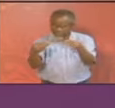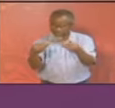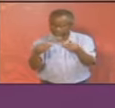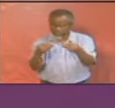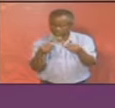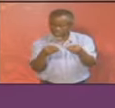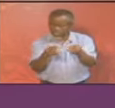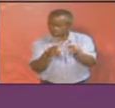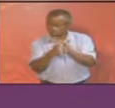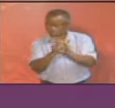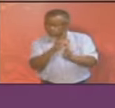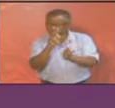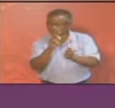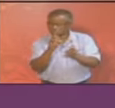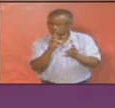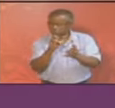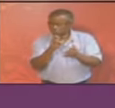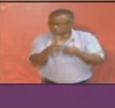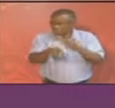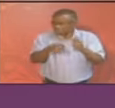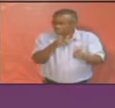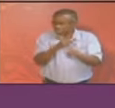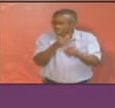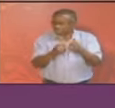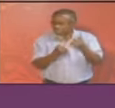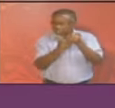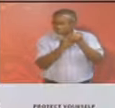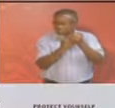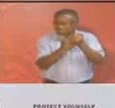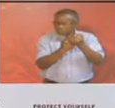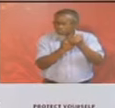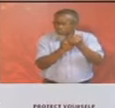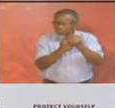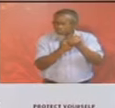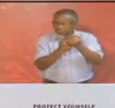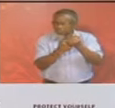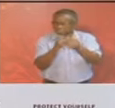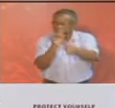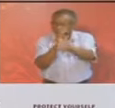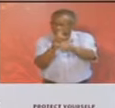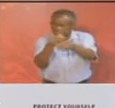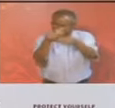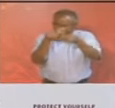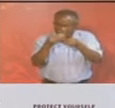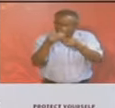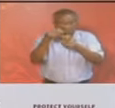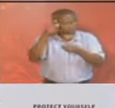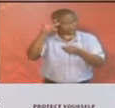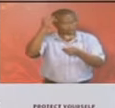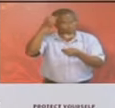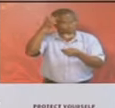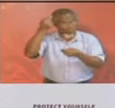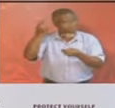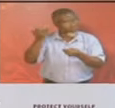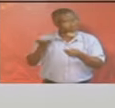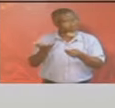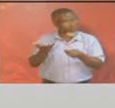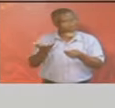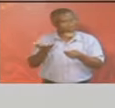or had agreed to give. Thank you. Okay, thank you for that question. There is